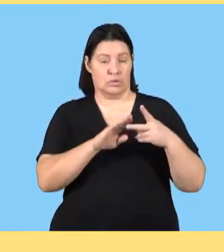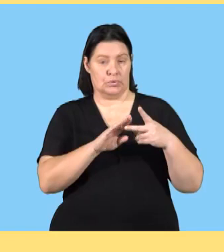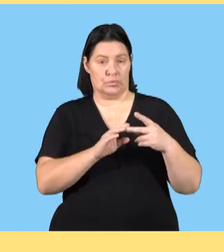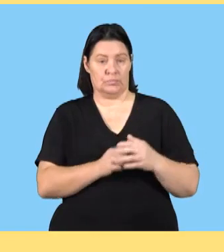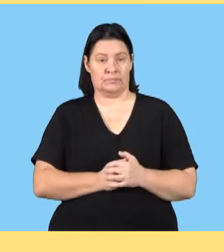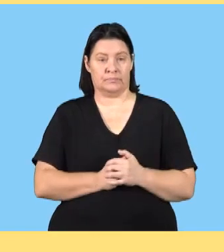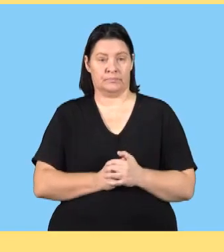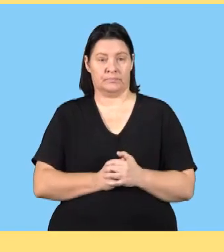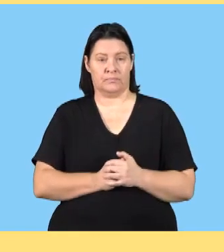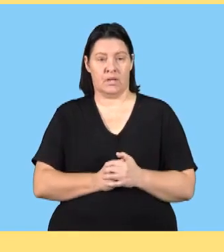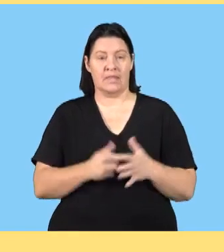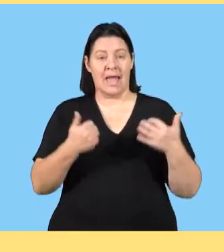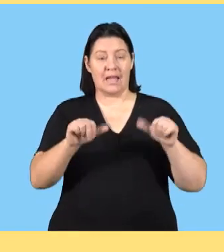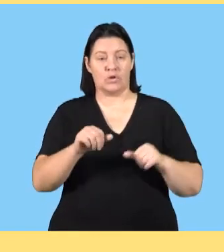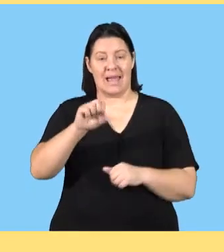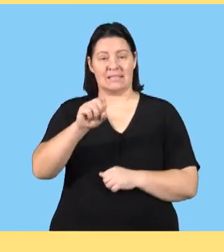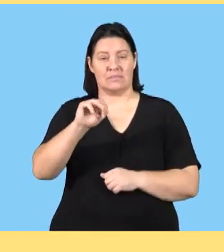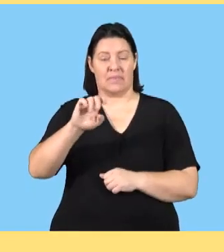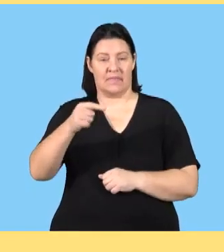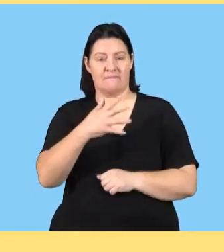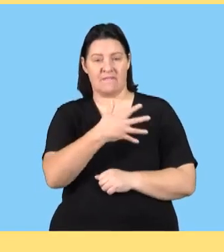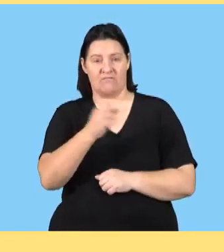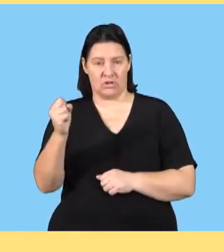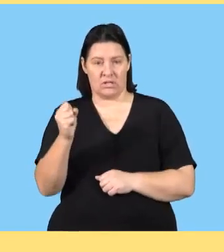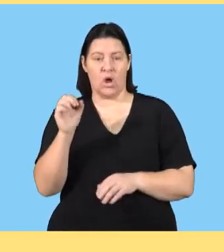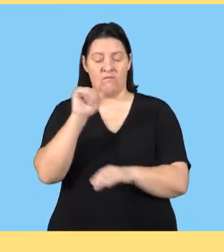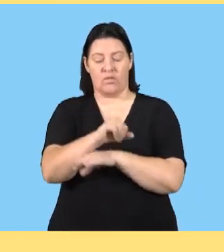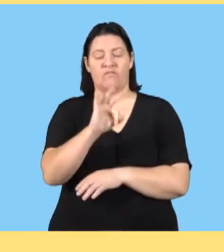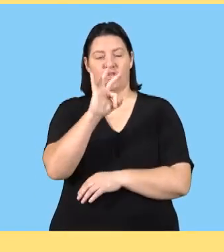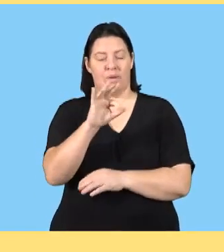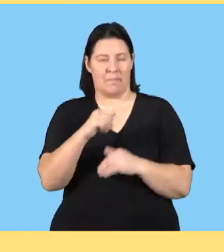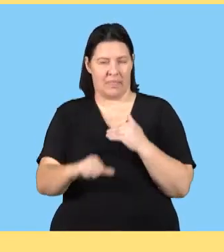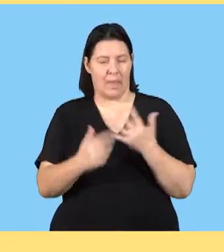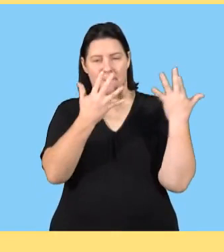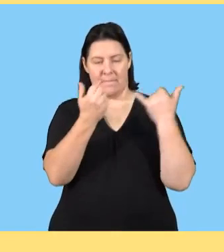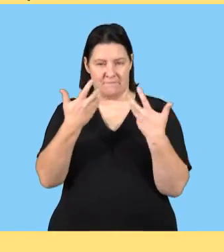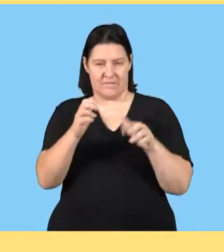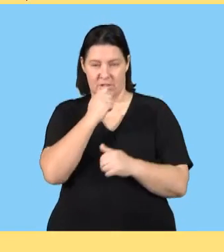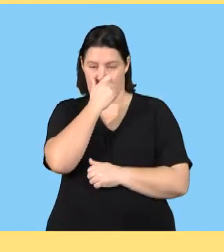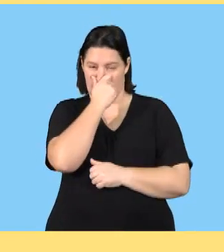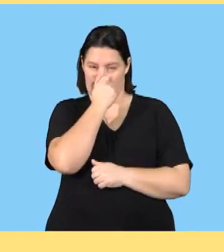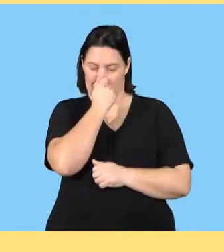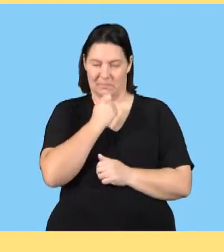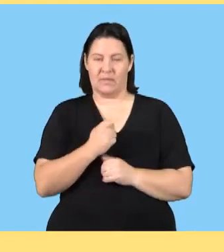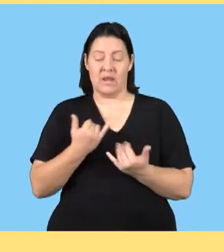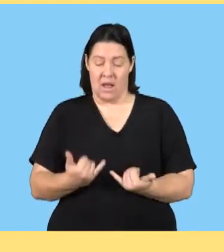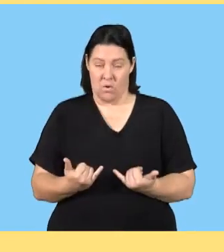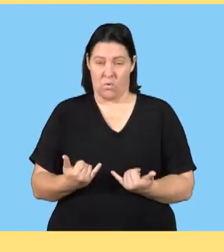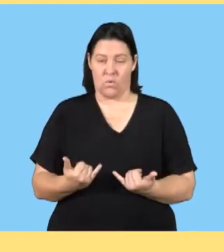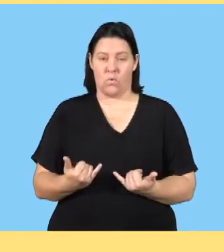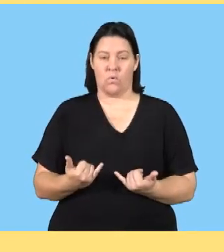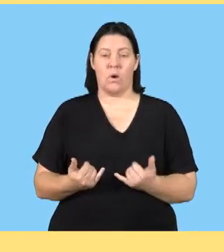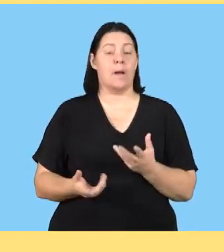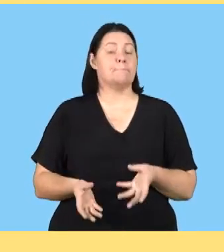Number two. The account of S. Smith, 500, is overdue for 3 months. We have calculated the interest, and